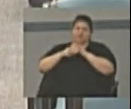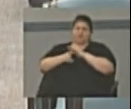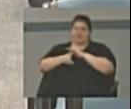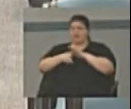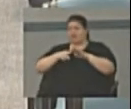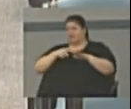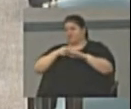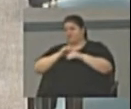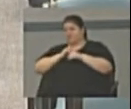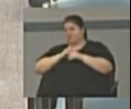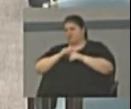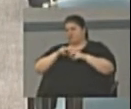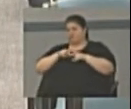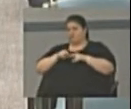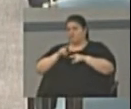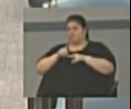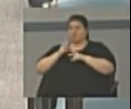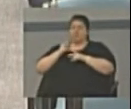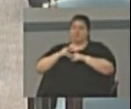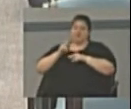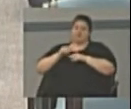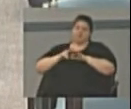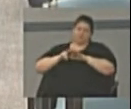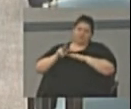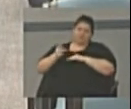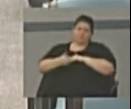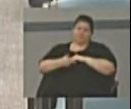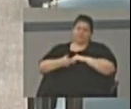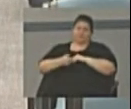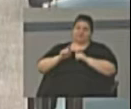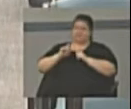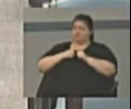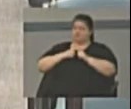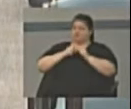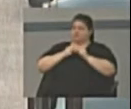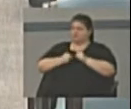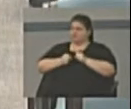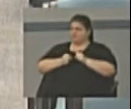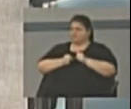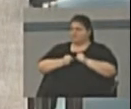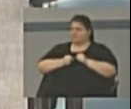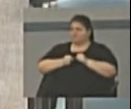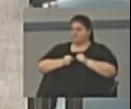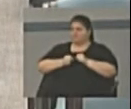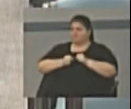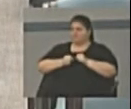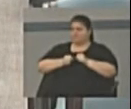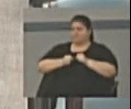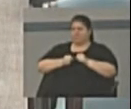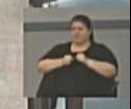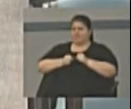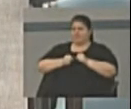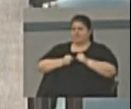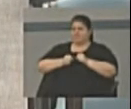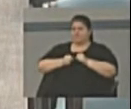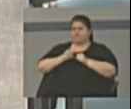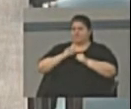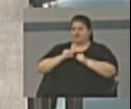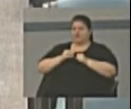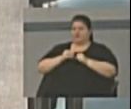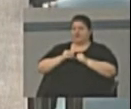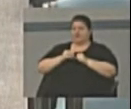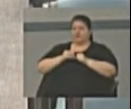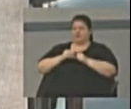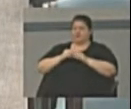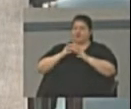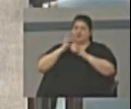Route 1 or they have to cut the turn up First Street. And they've knocked over a couple of the street